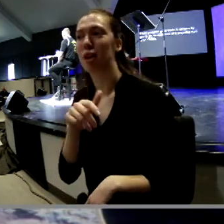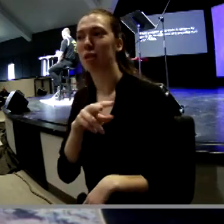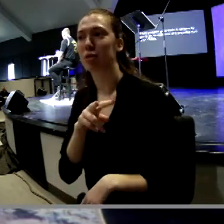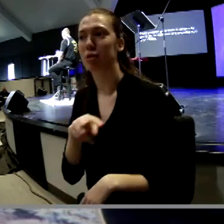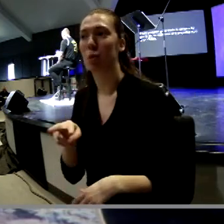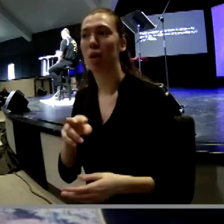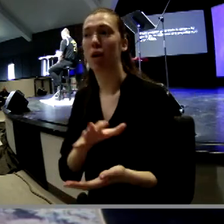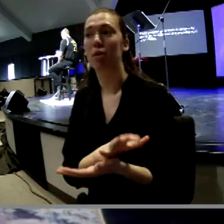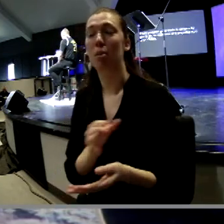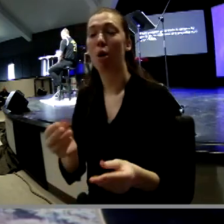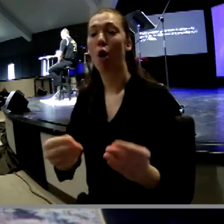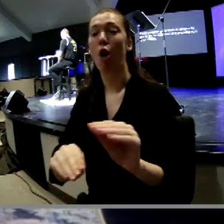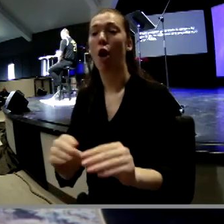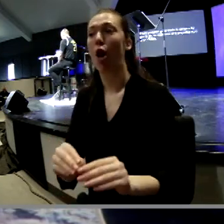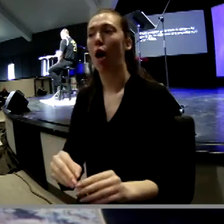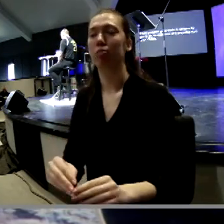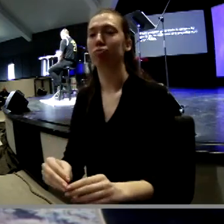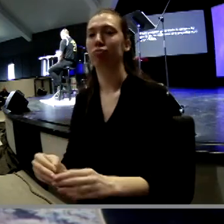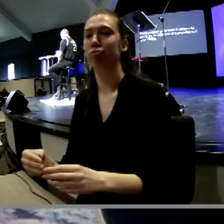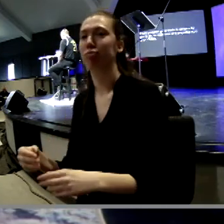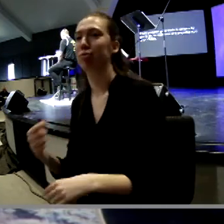That was good.